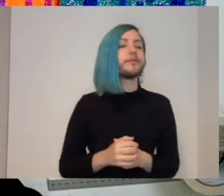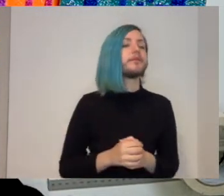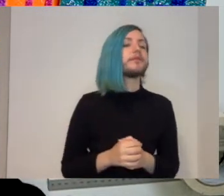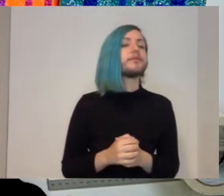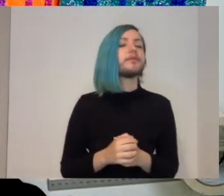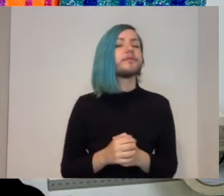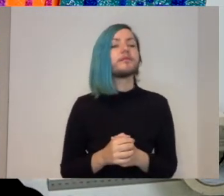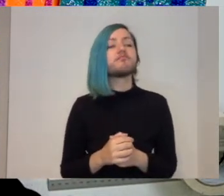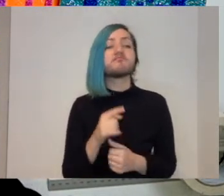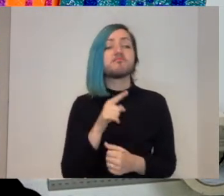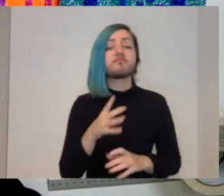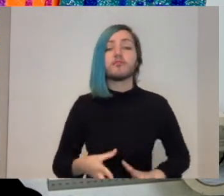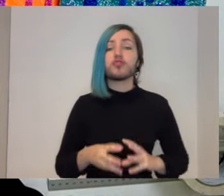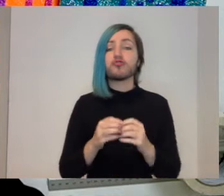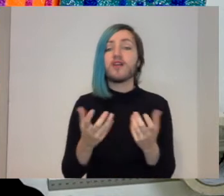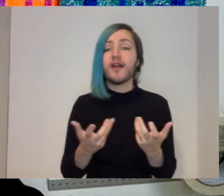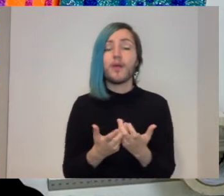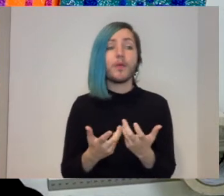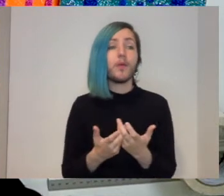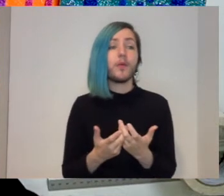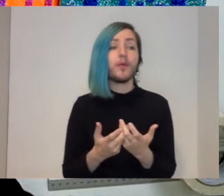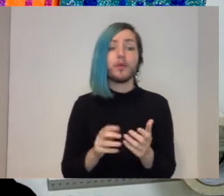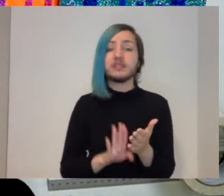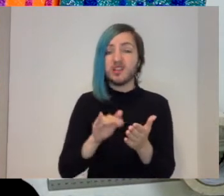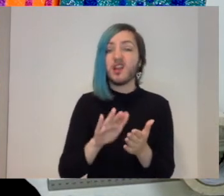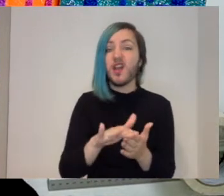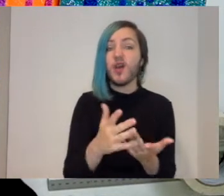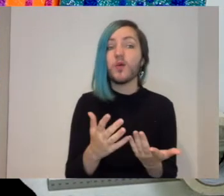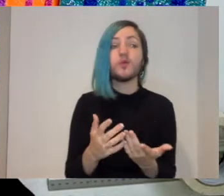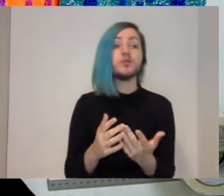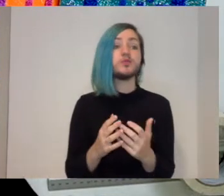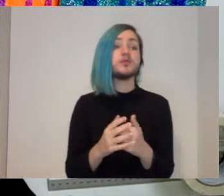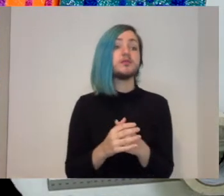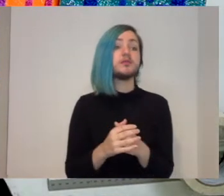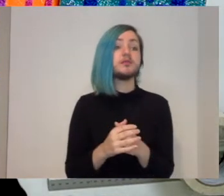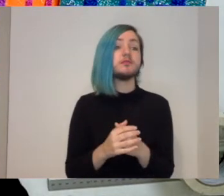So that's just created by going in and out at different